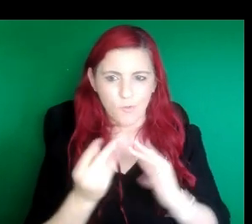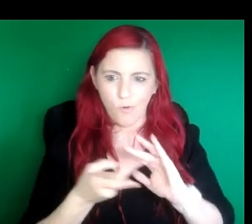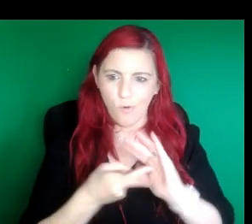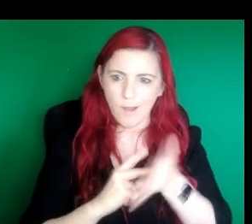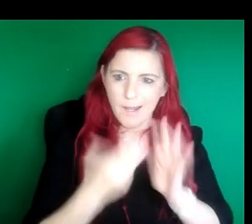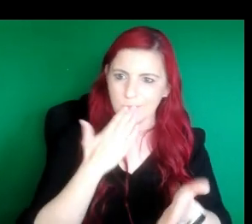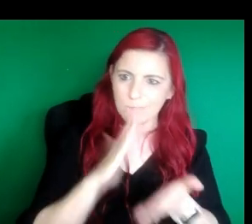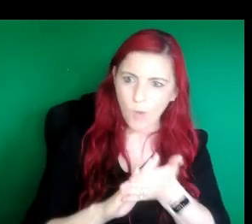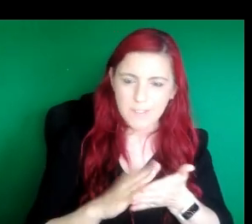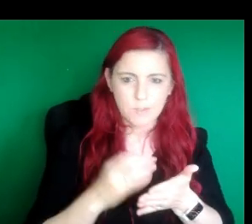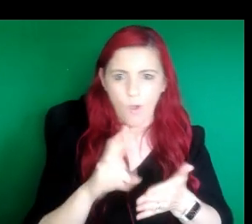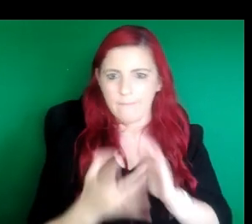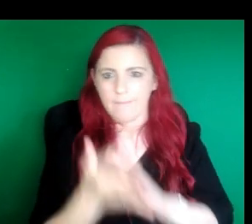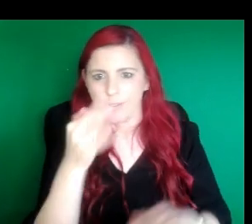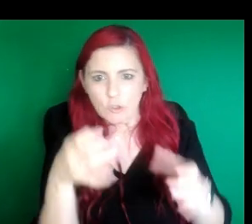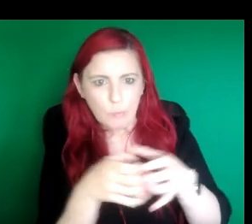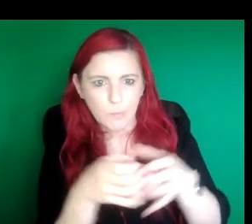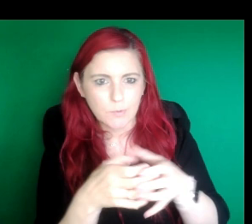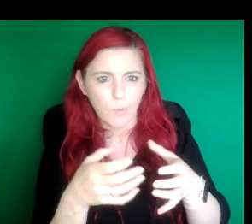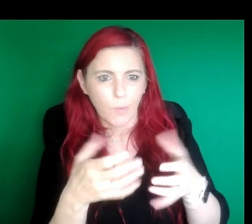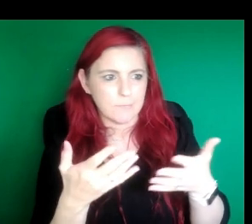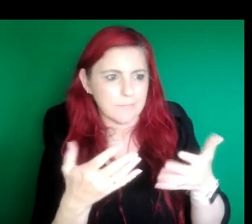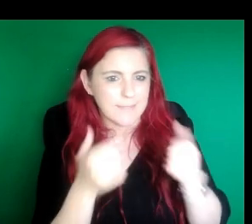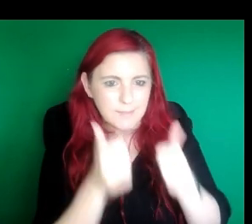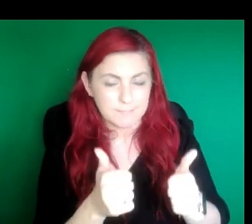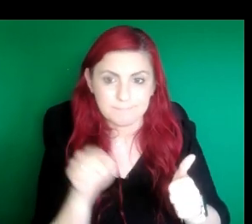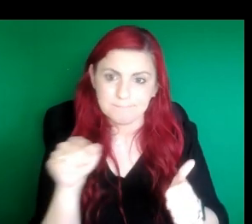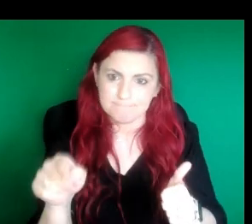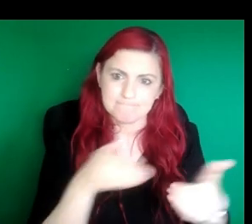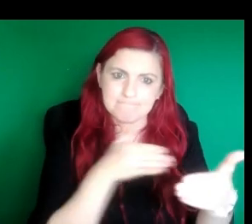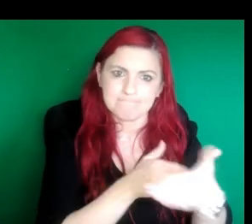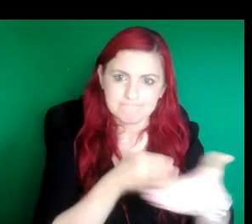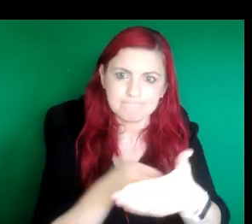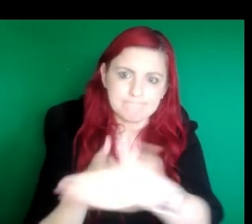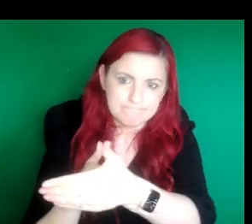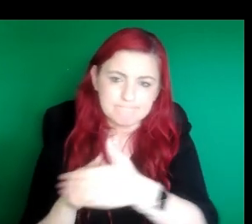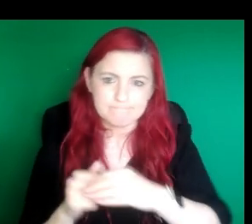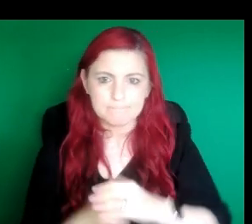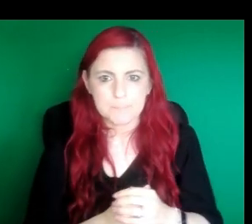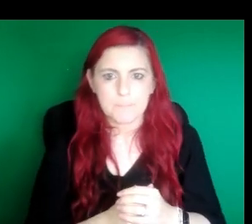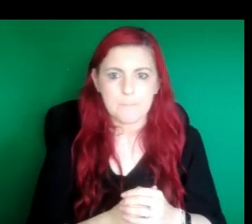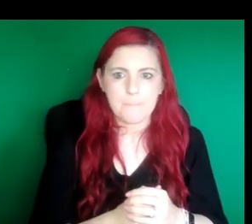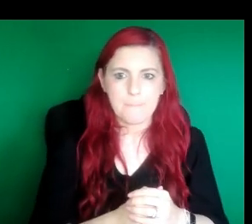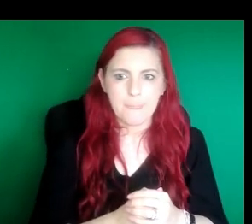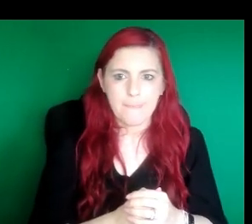appointment or find a group or whatever it is. And then that's very based around spoken language.